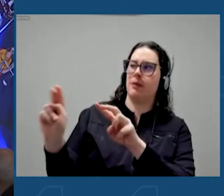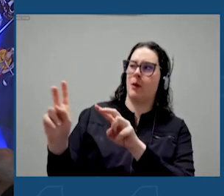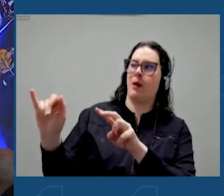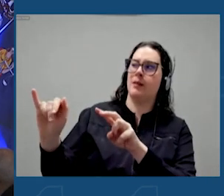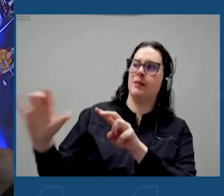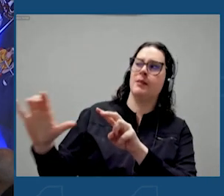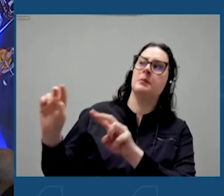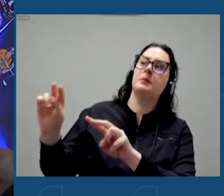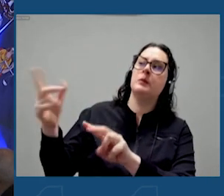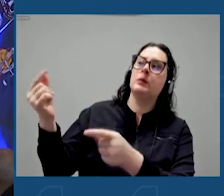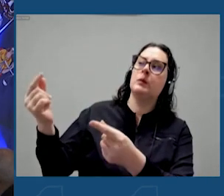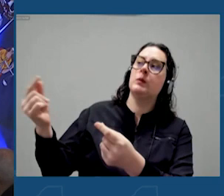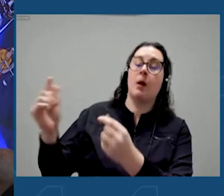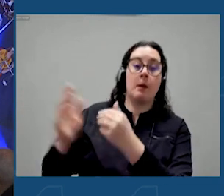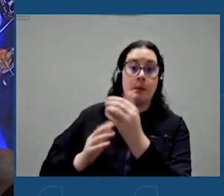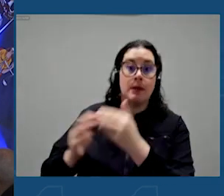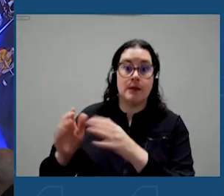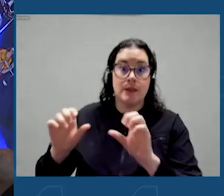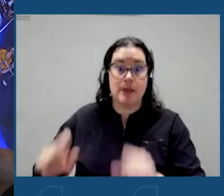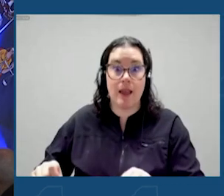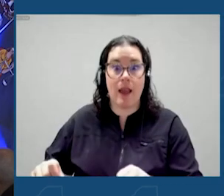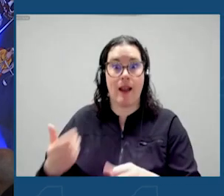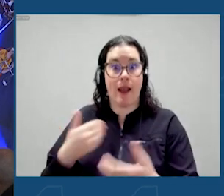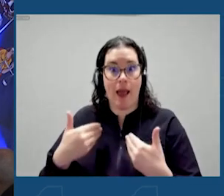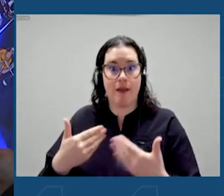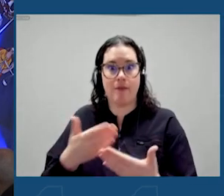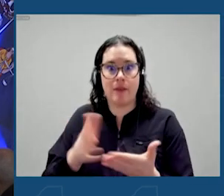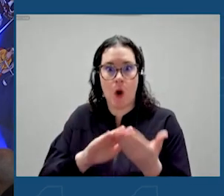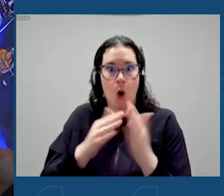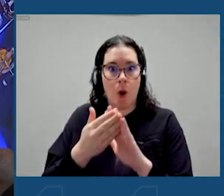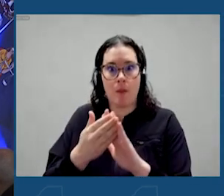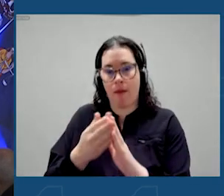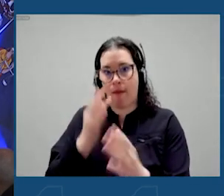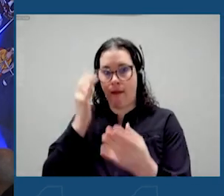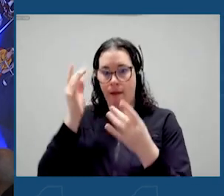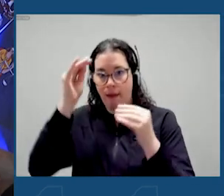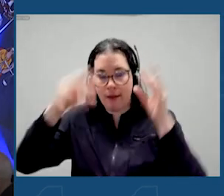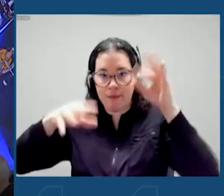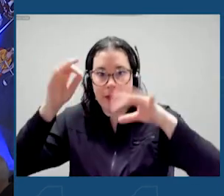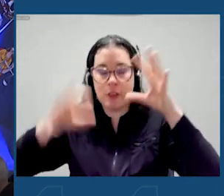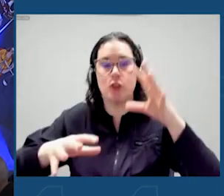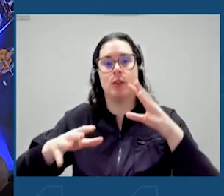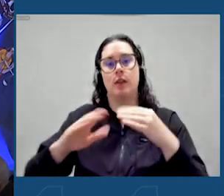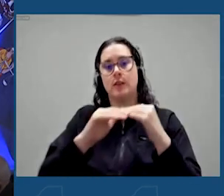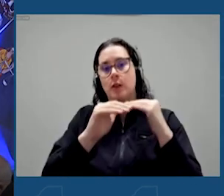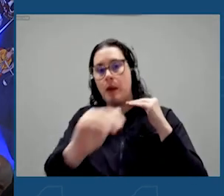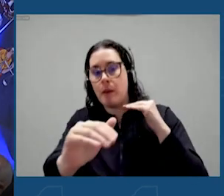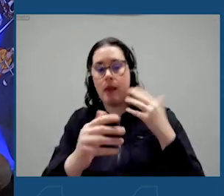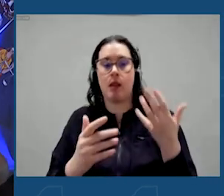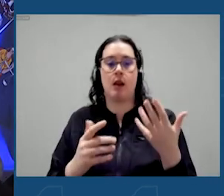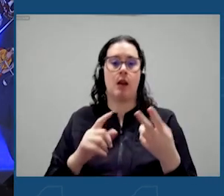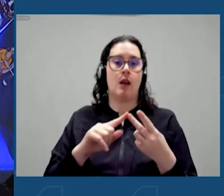Businesses can create urban innovation focused on sustainability, mobility,